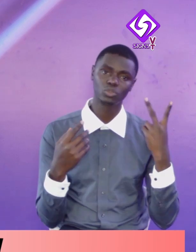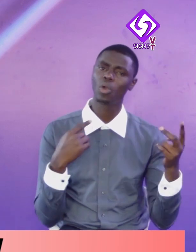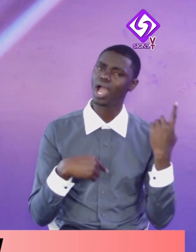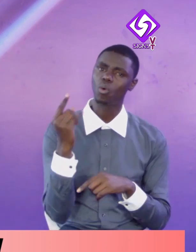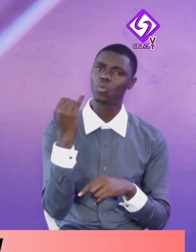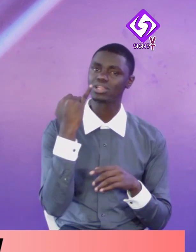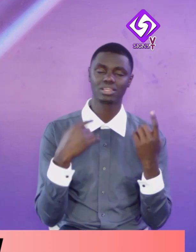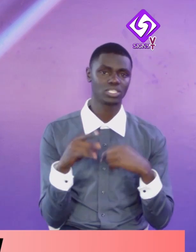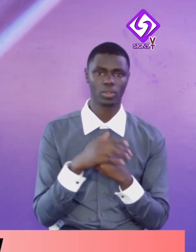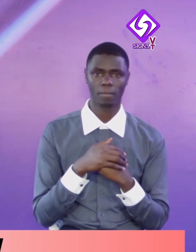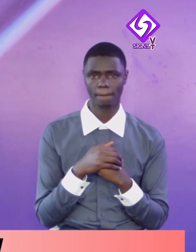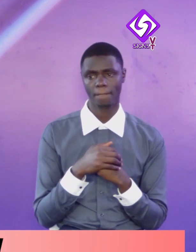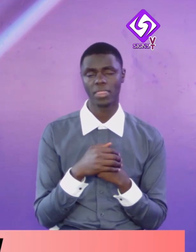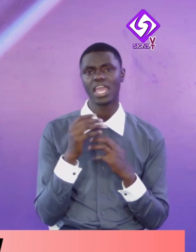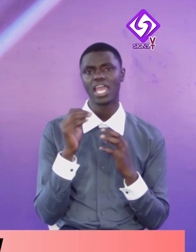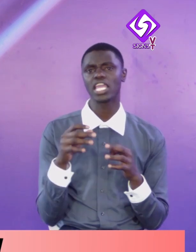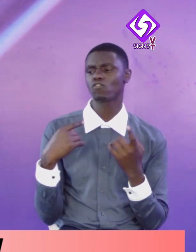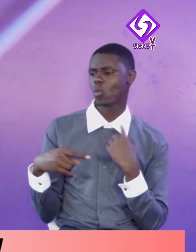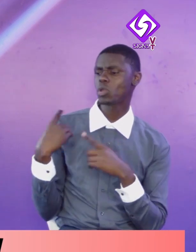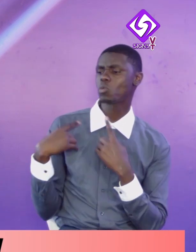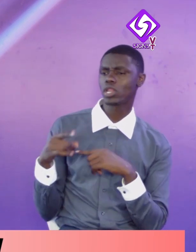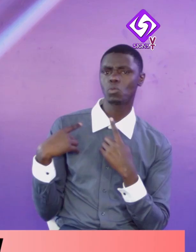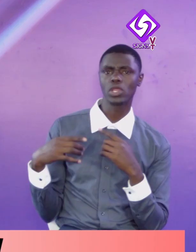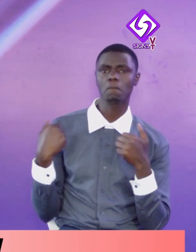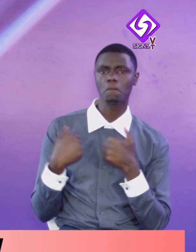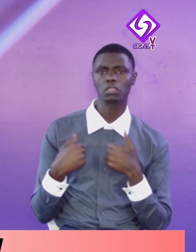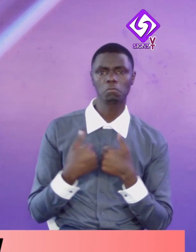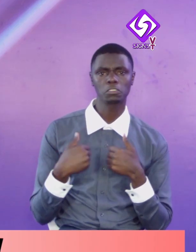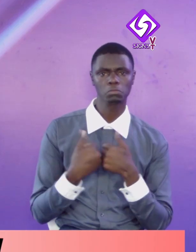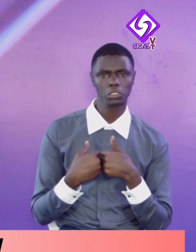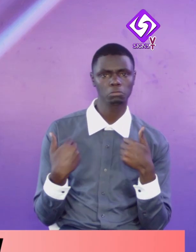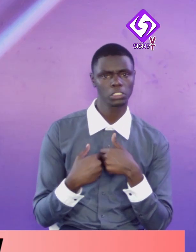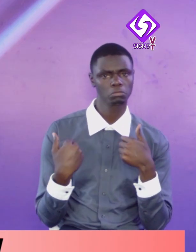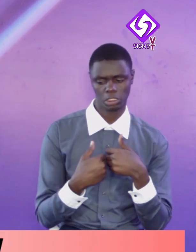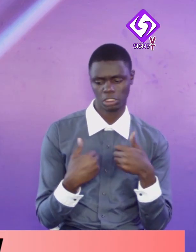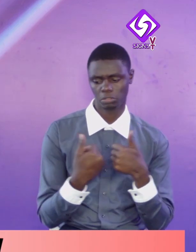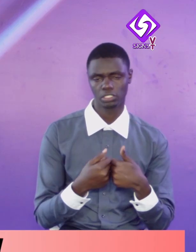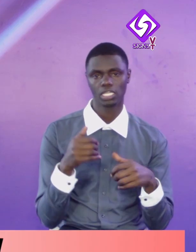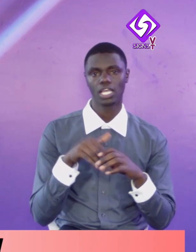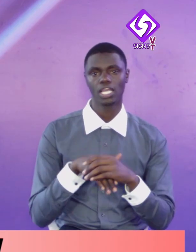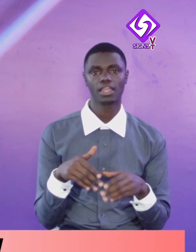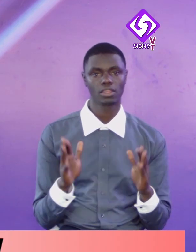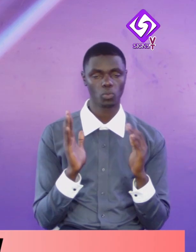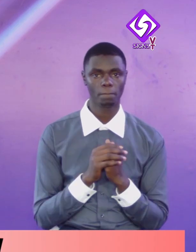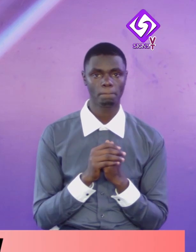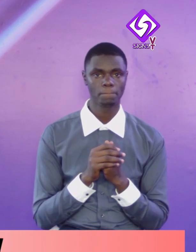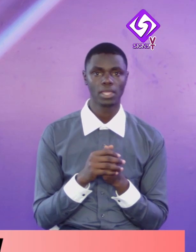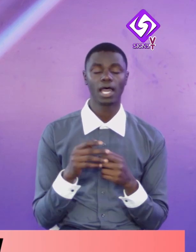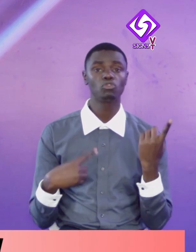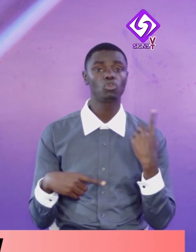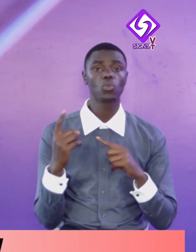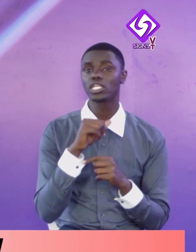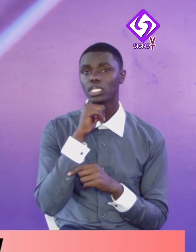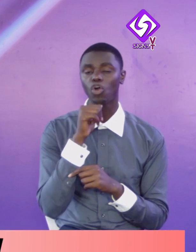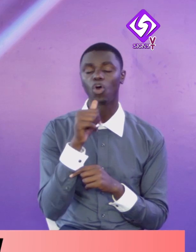So, but you know, if we are used to winning games in that manner, you are not winning